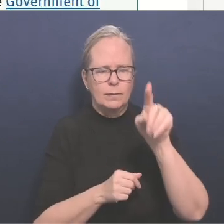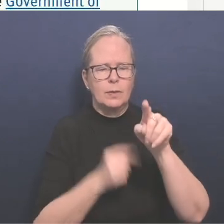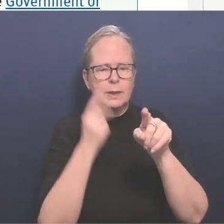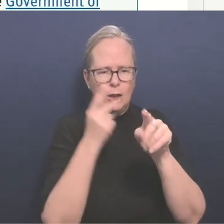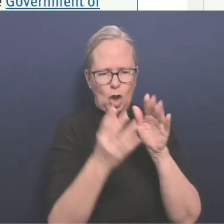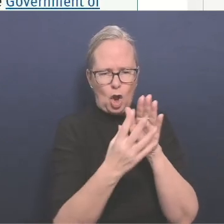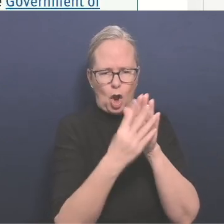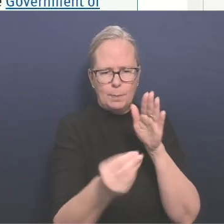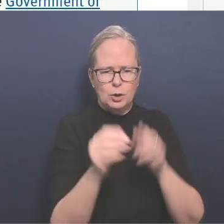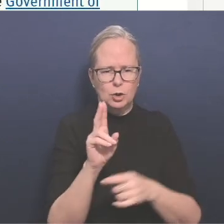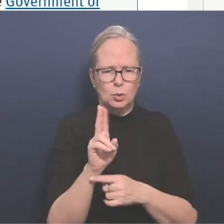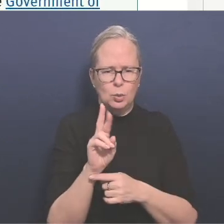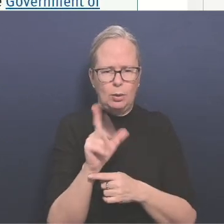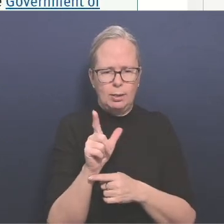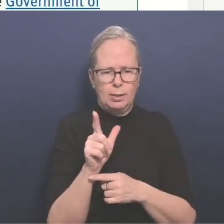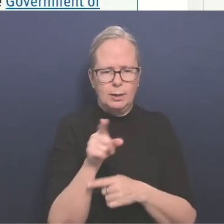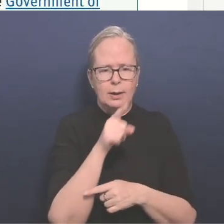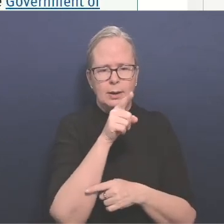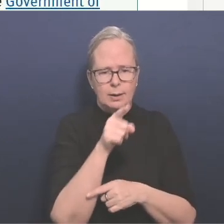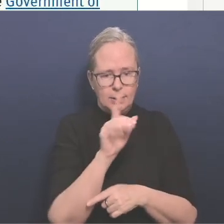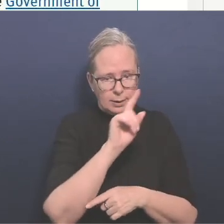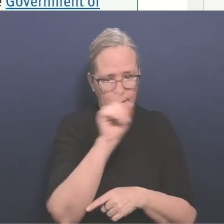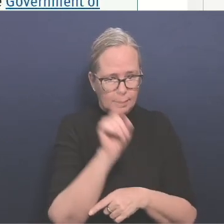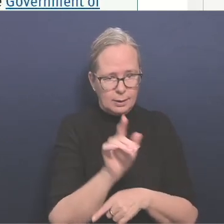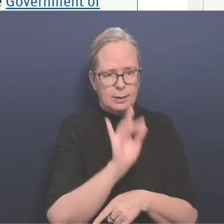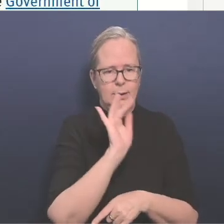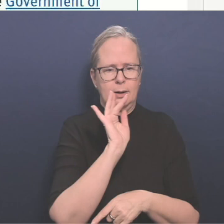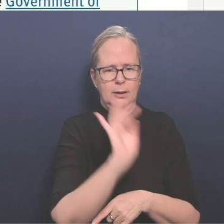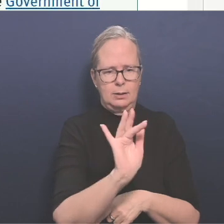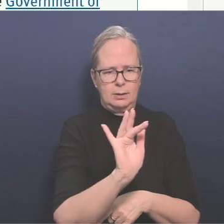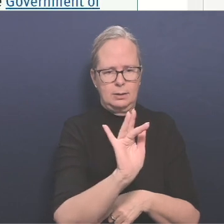reviewing your benefits from where you stopped. Because the